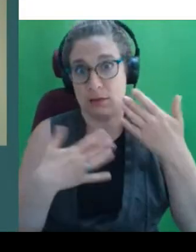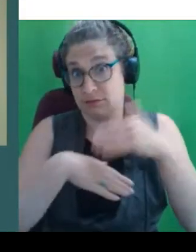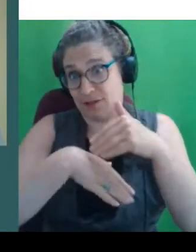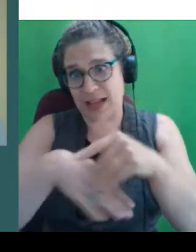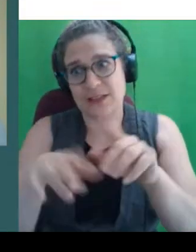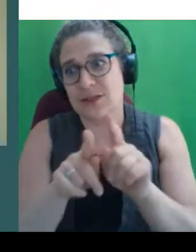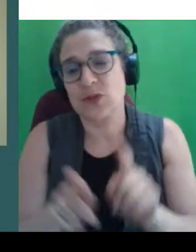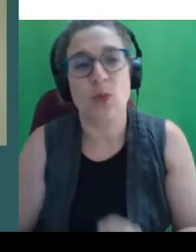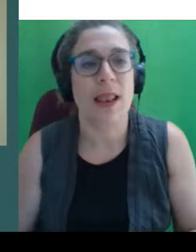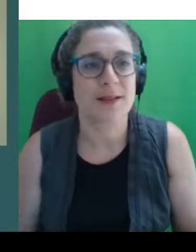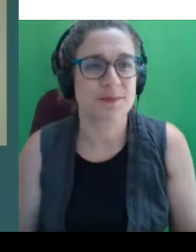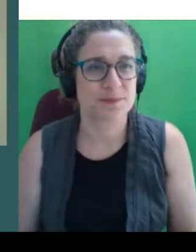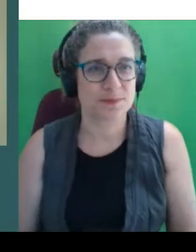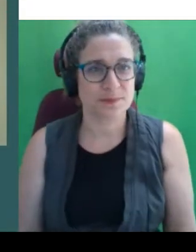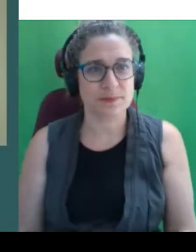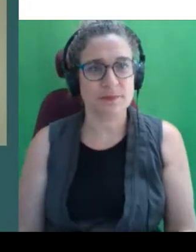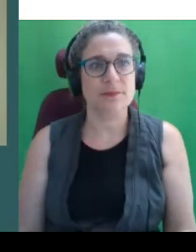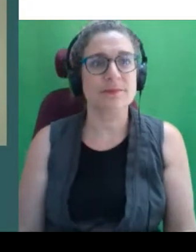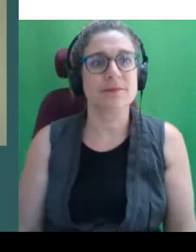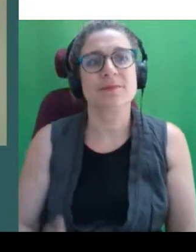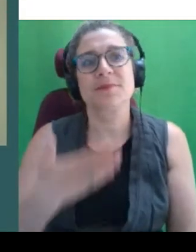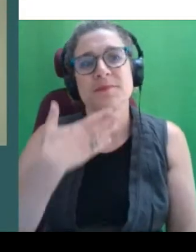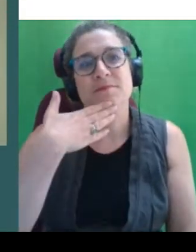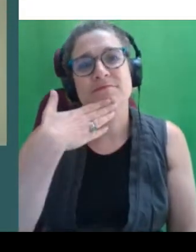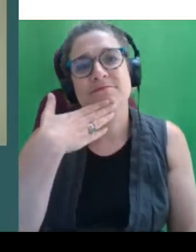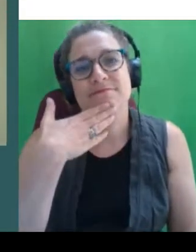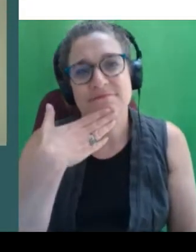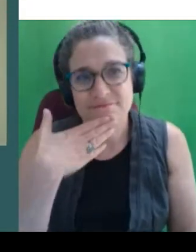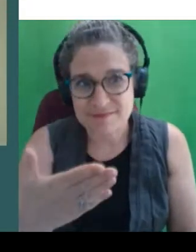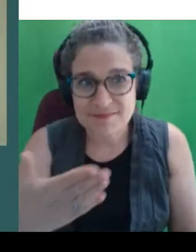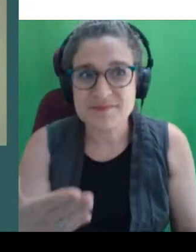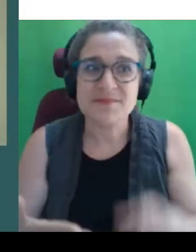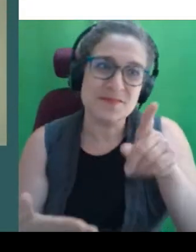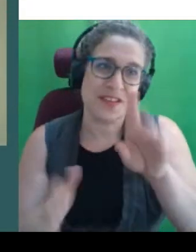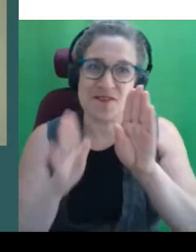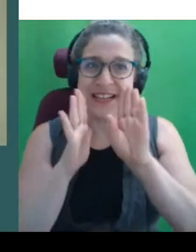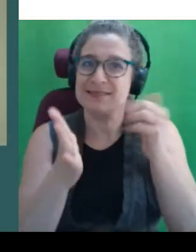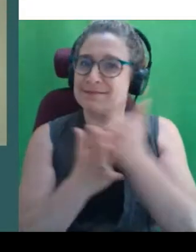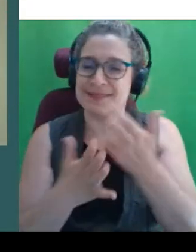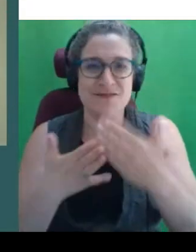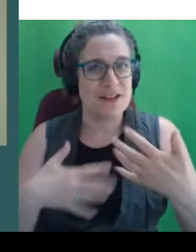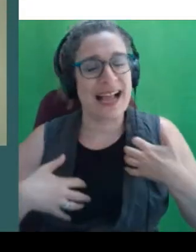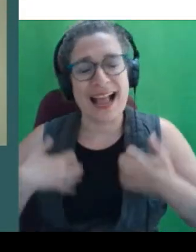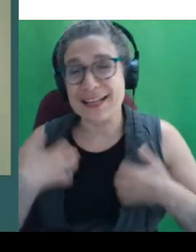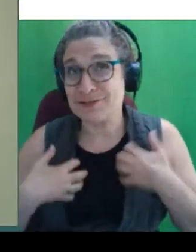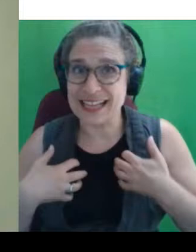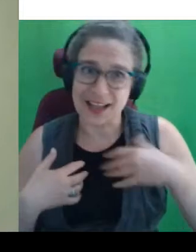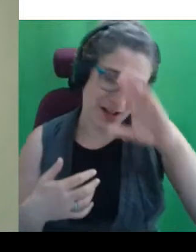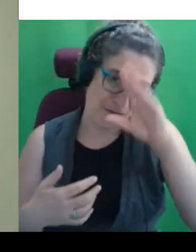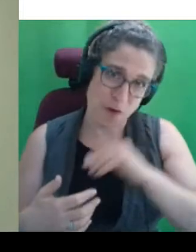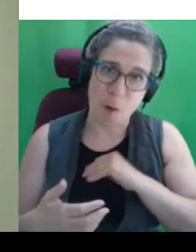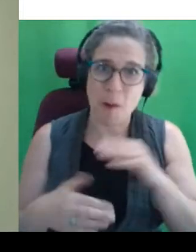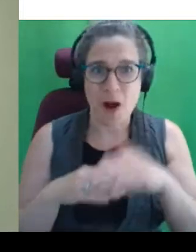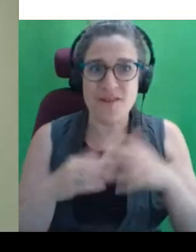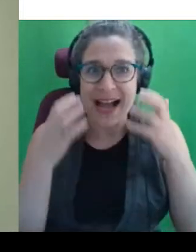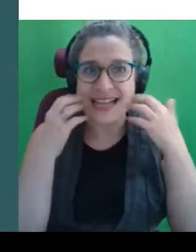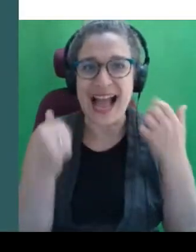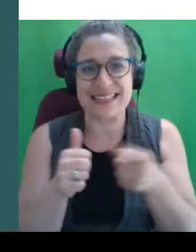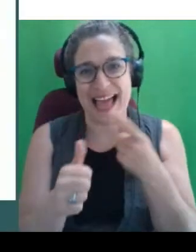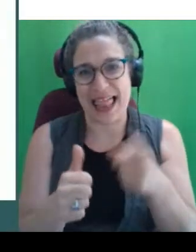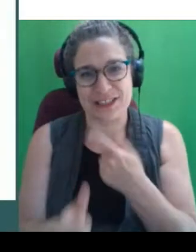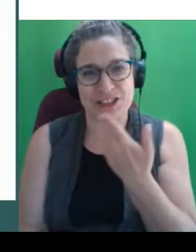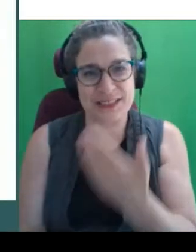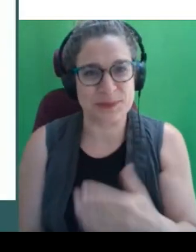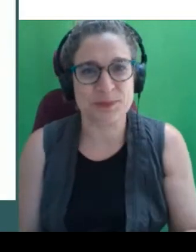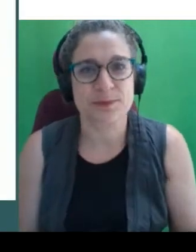you very much, Amina. That was a fantastic presentation and very interesting and informative about cat allergy. I'll just